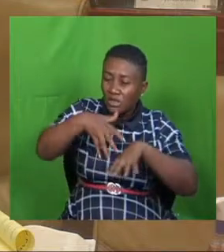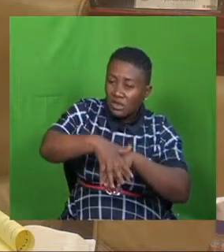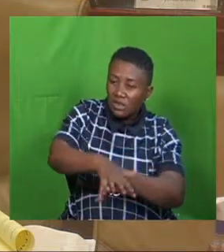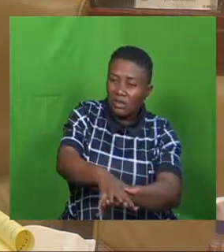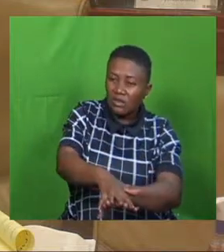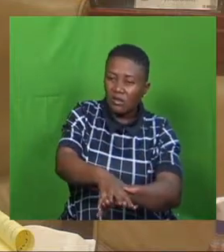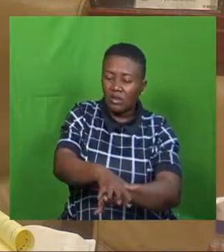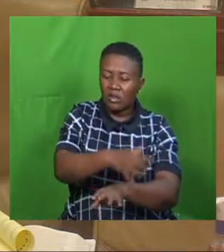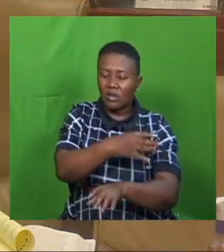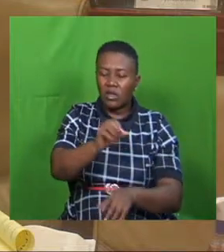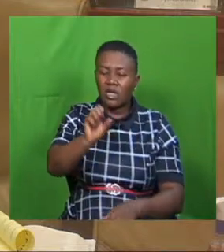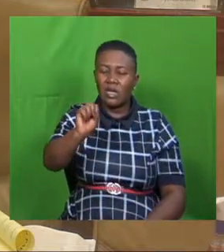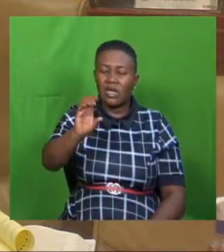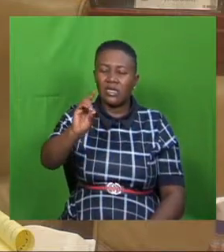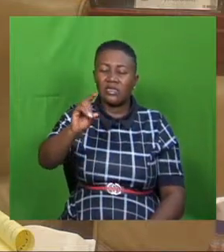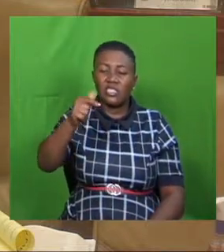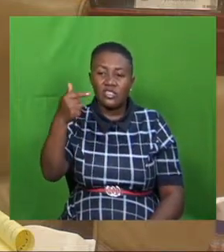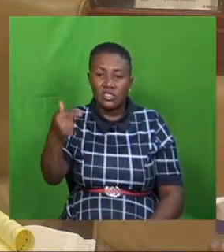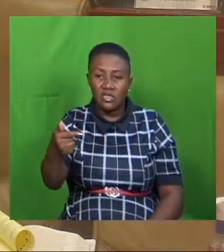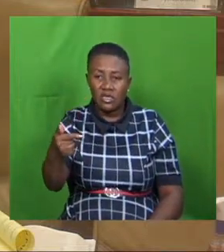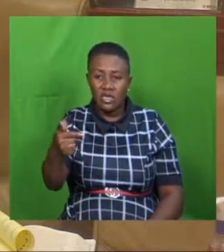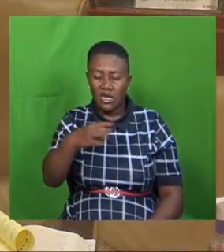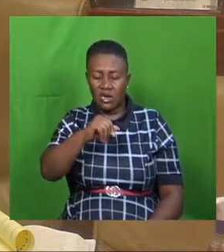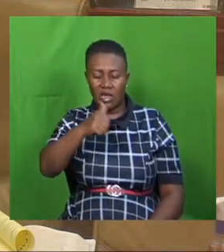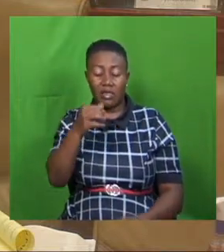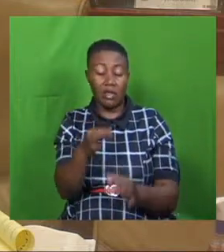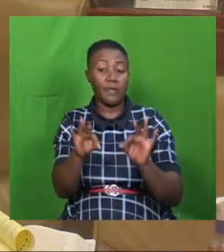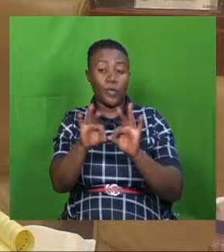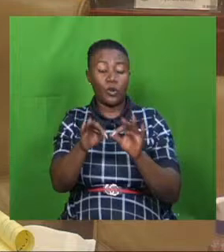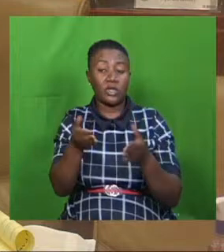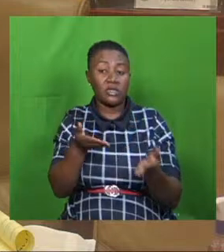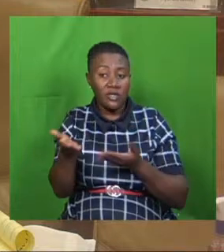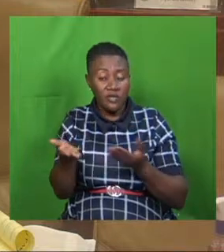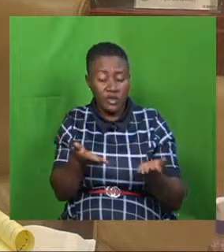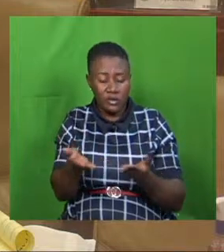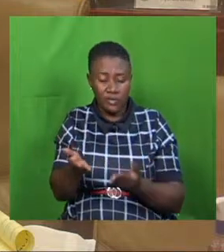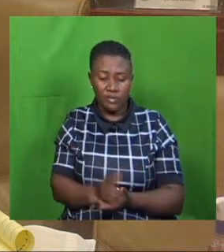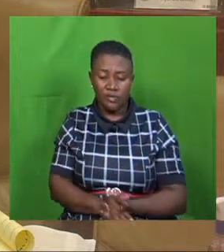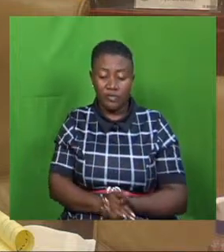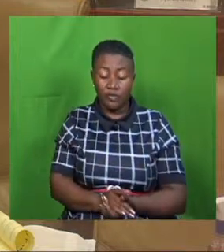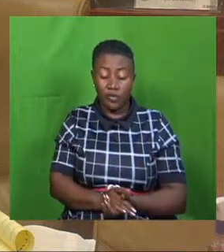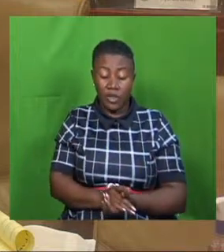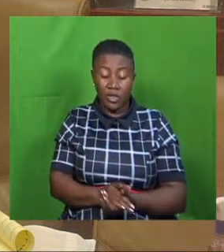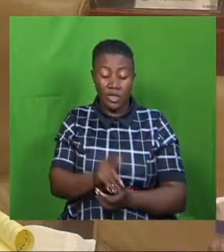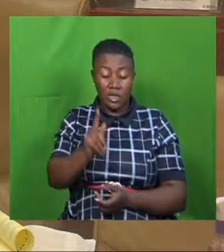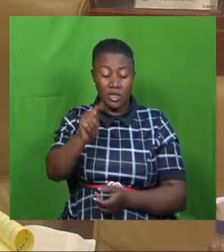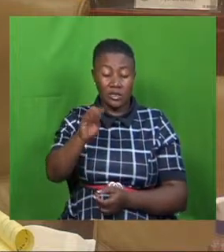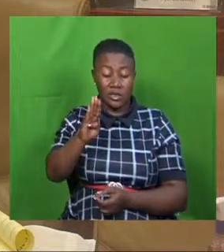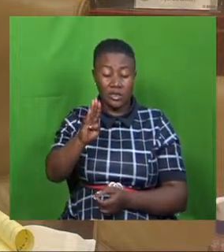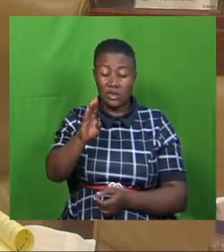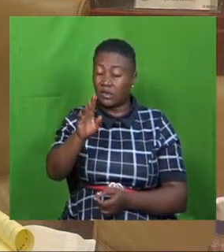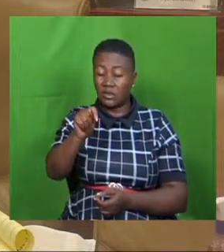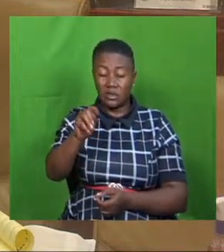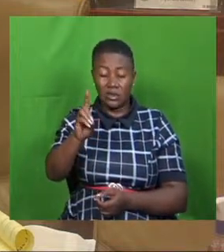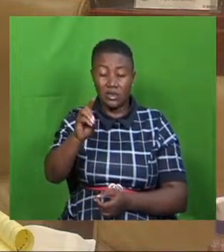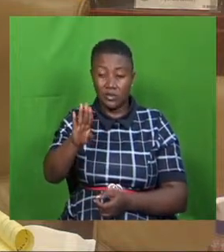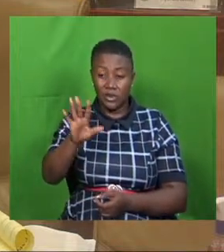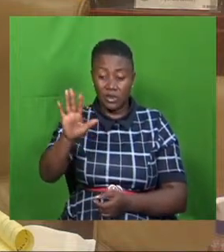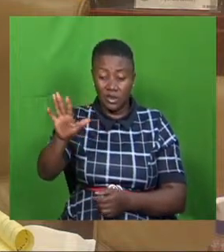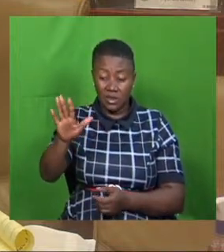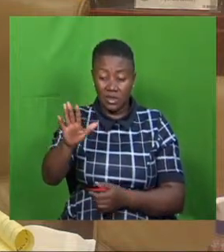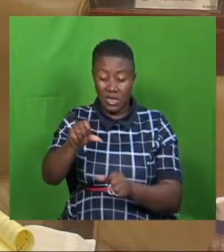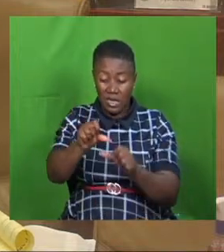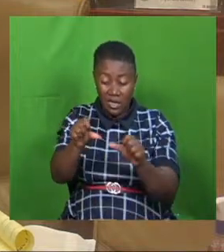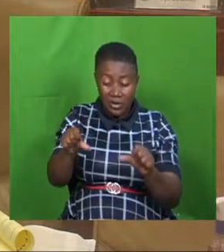and sustainable development and advisory service. Some of TDB's sector areas include